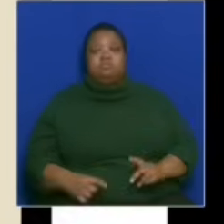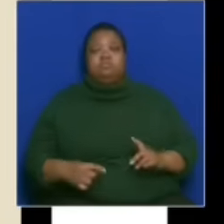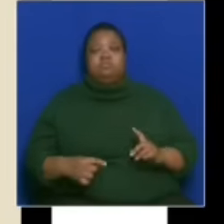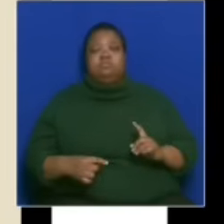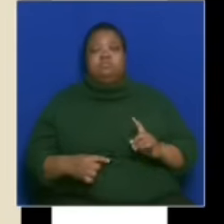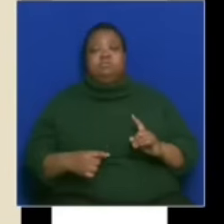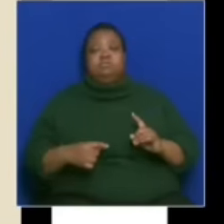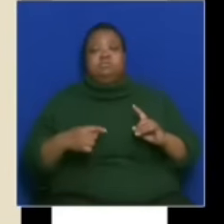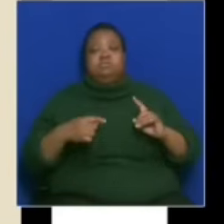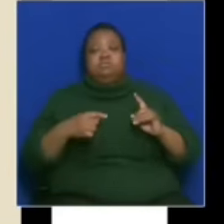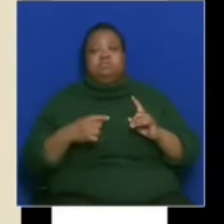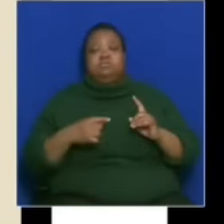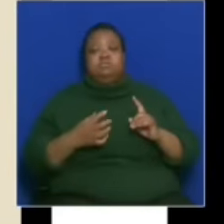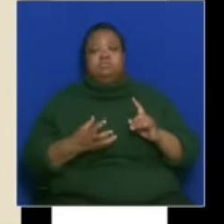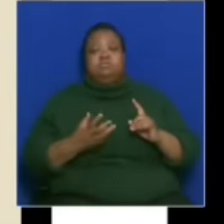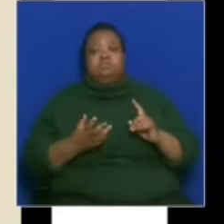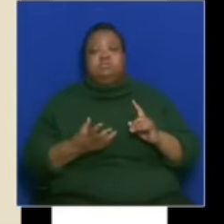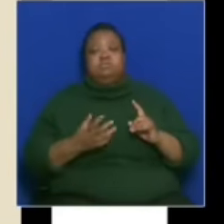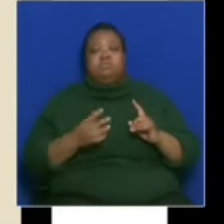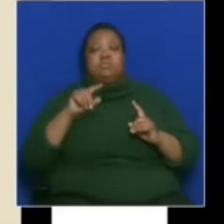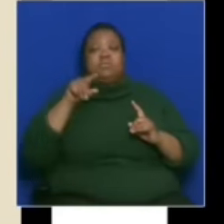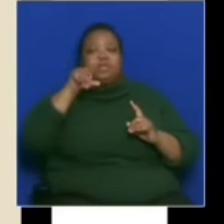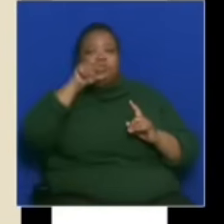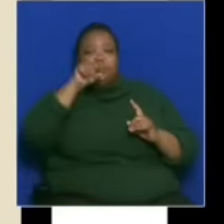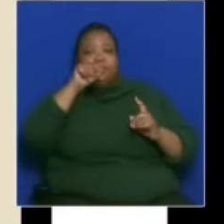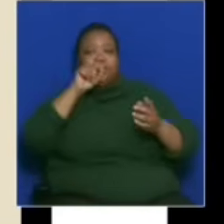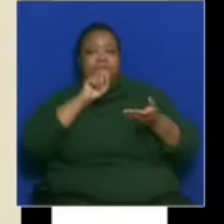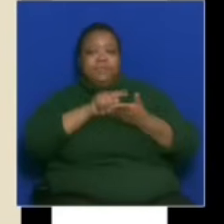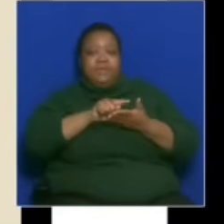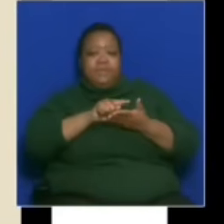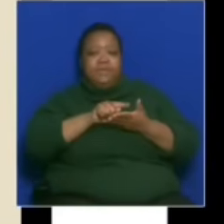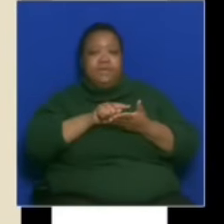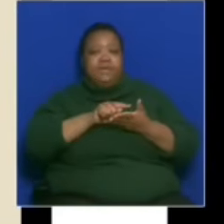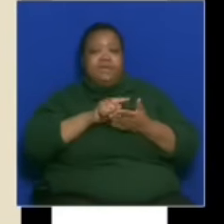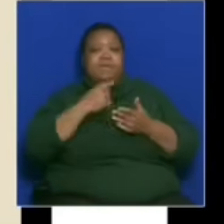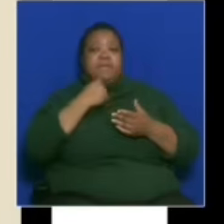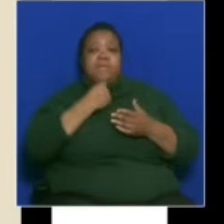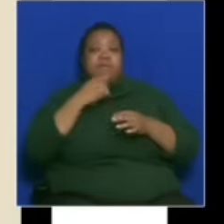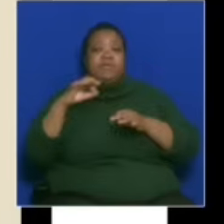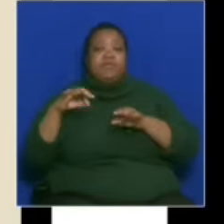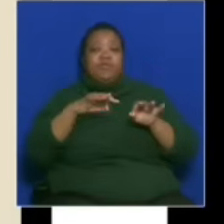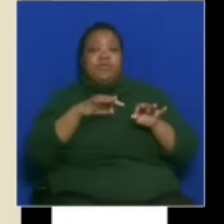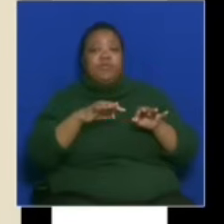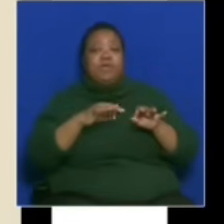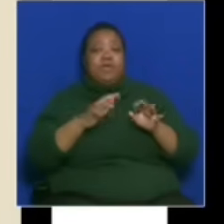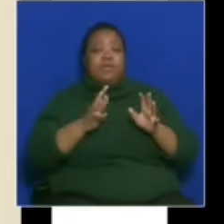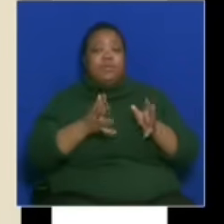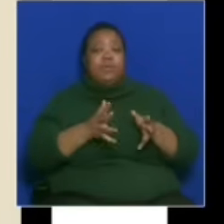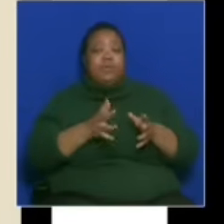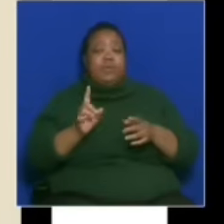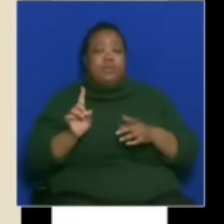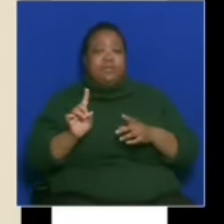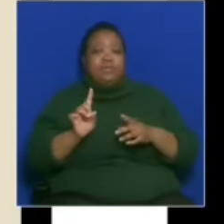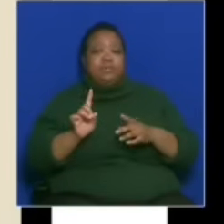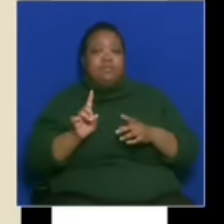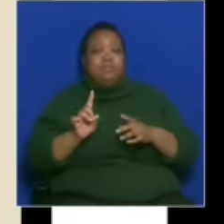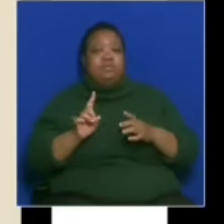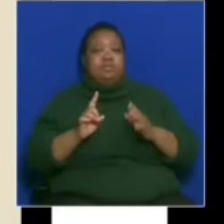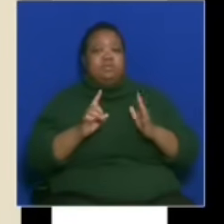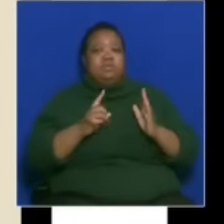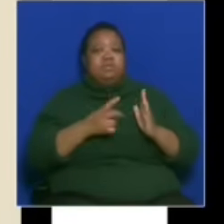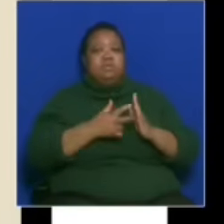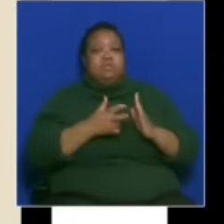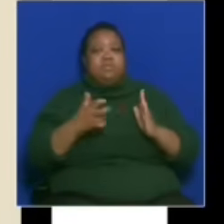forward the tweet, but he also forwards what looks like an extract of a SAPS